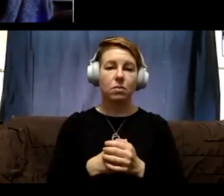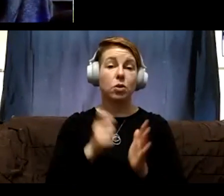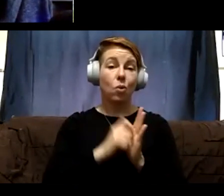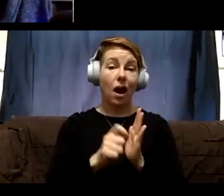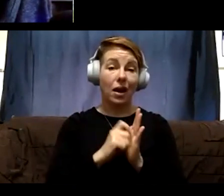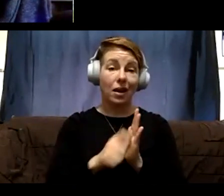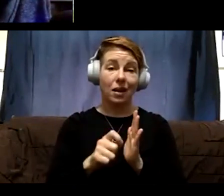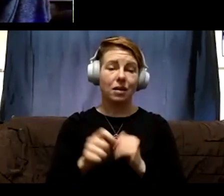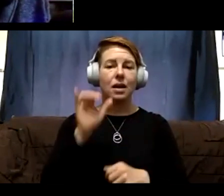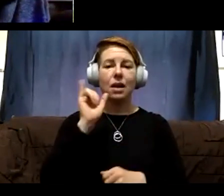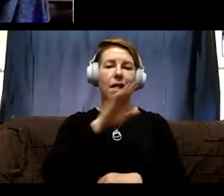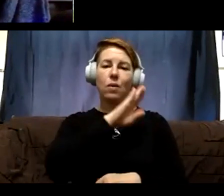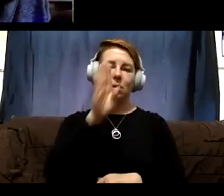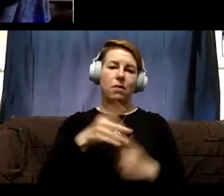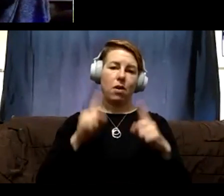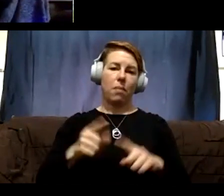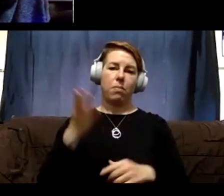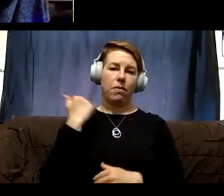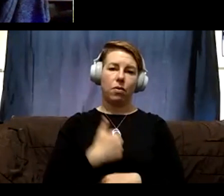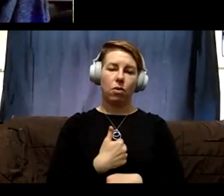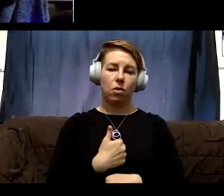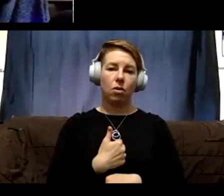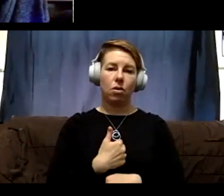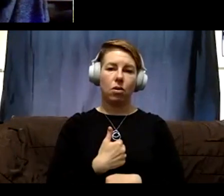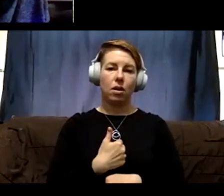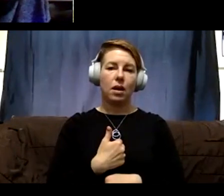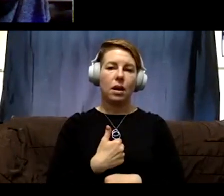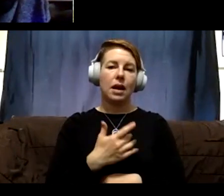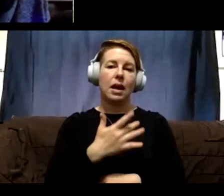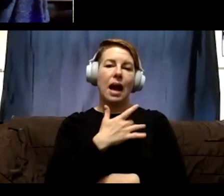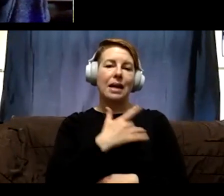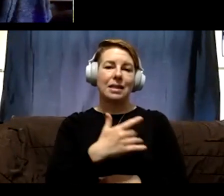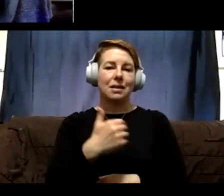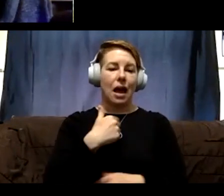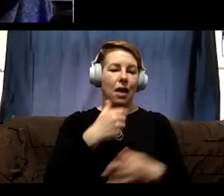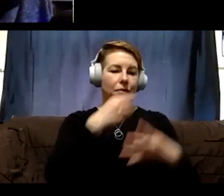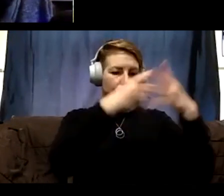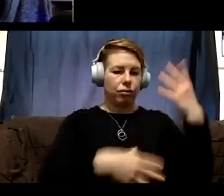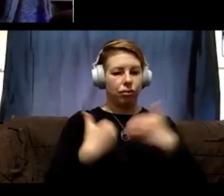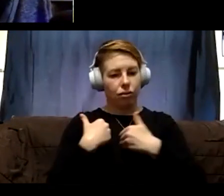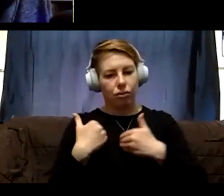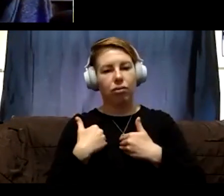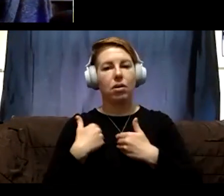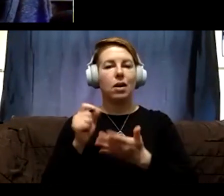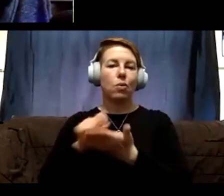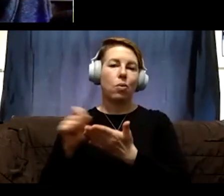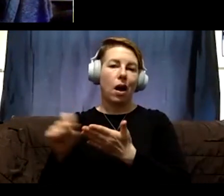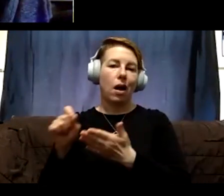had never been the case for me before. I was always negotiating writing around all these other obligations. It was high school,